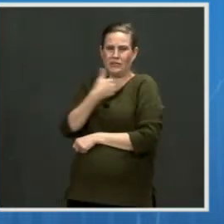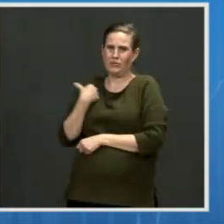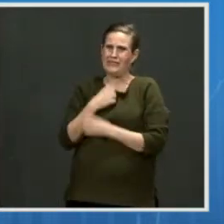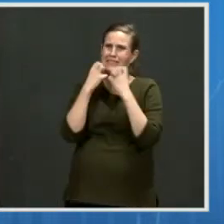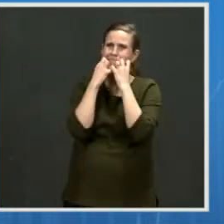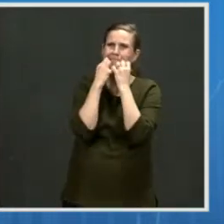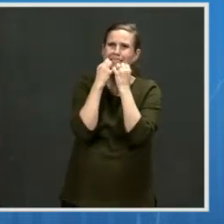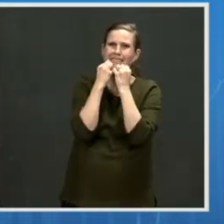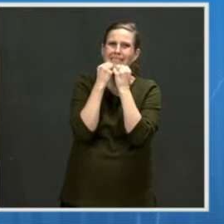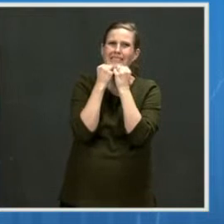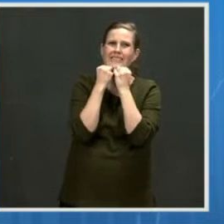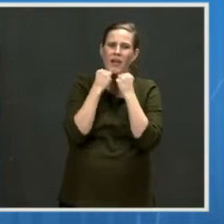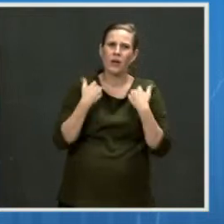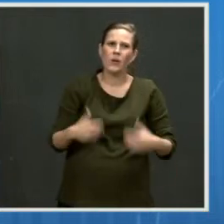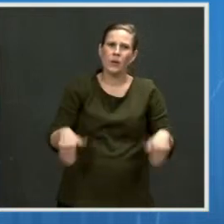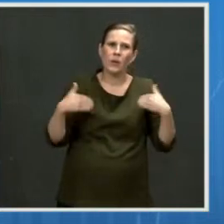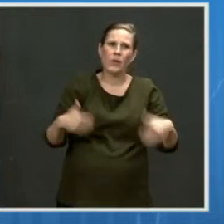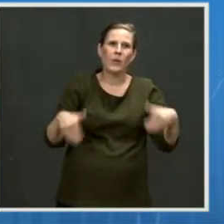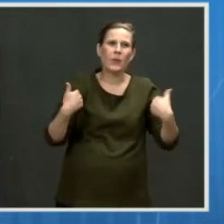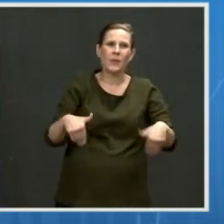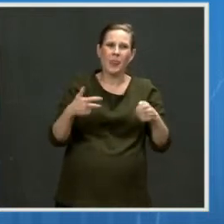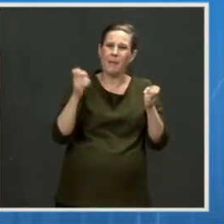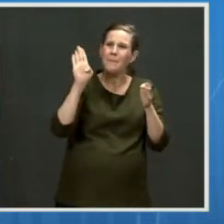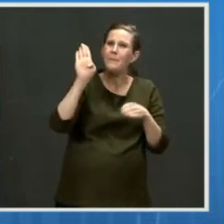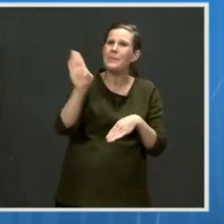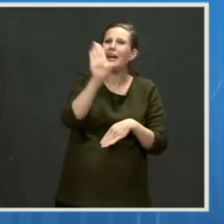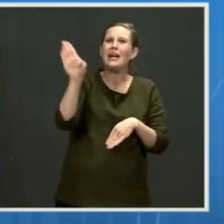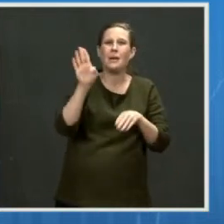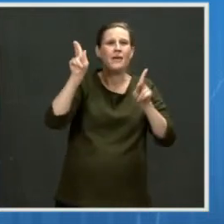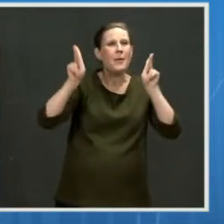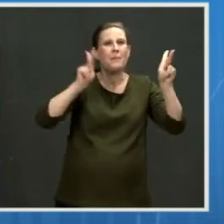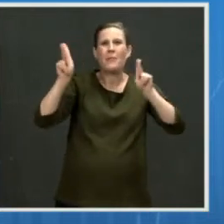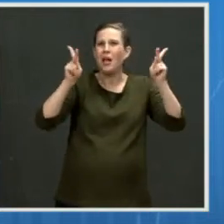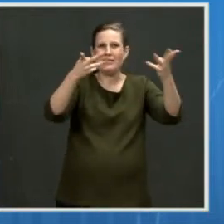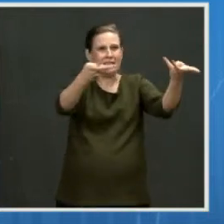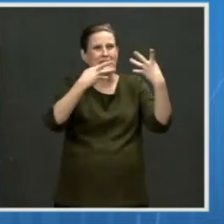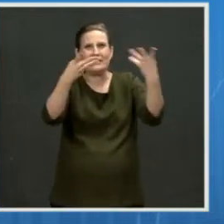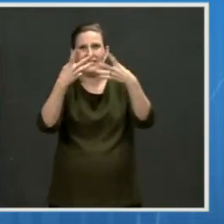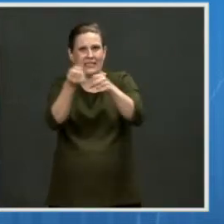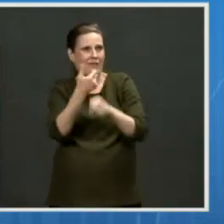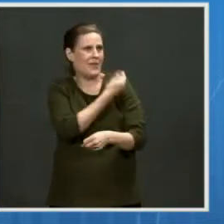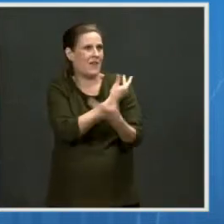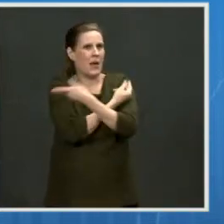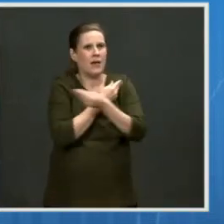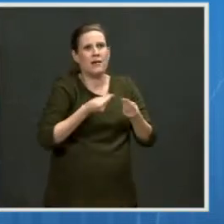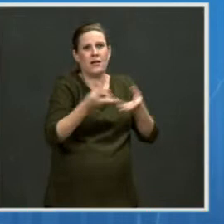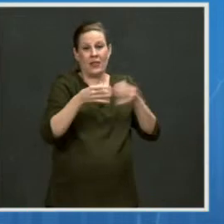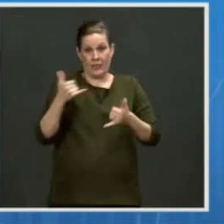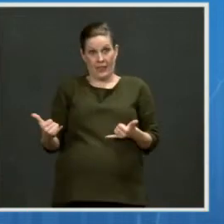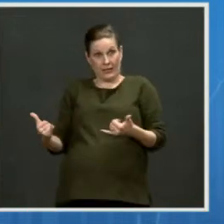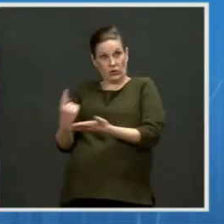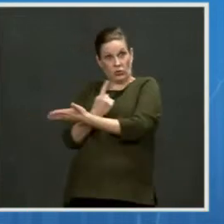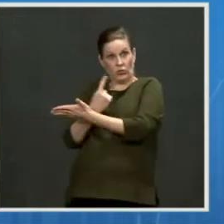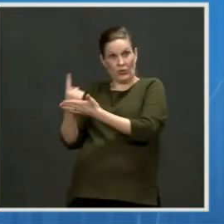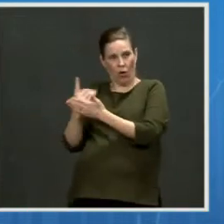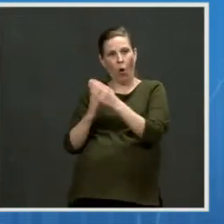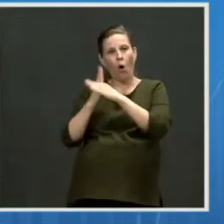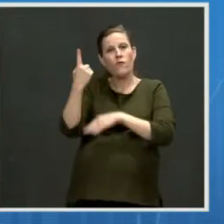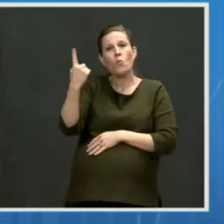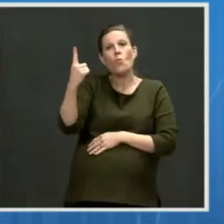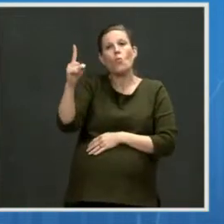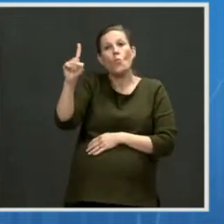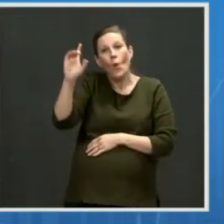getting vaccinated every single day. This week, we will cross the 100 million people who have received at least 1 dose